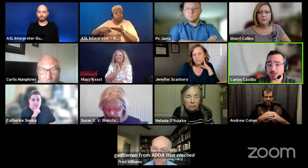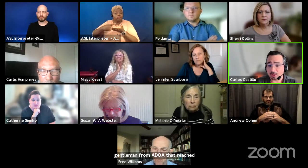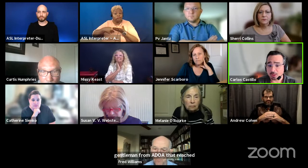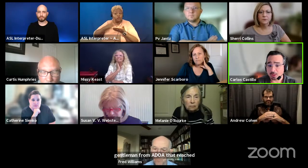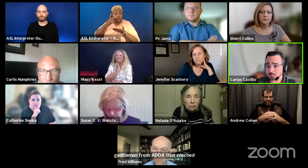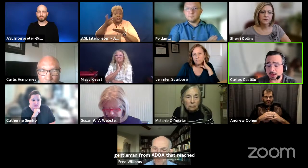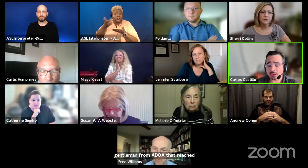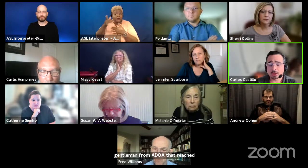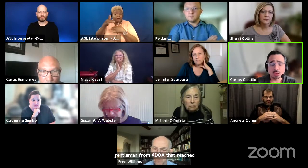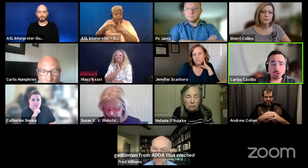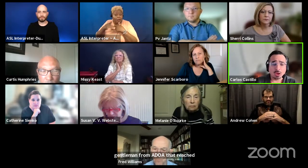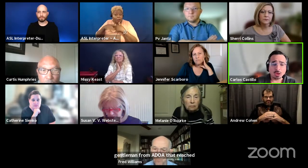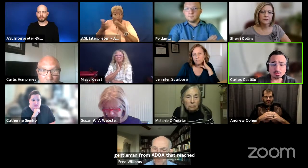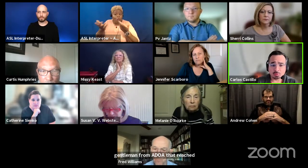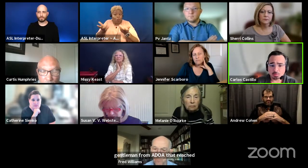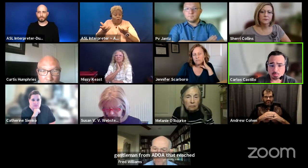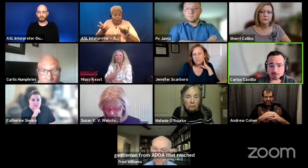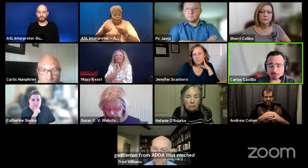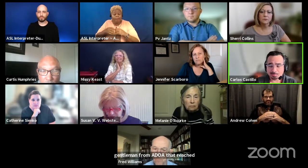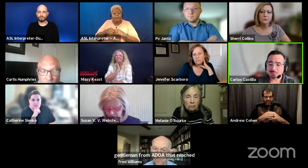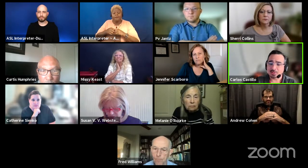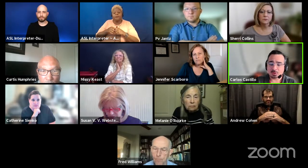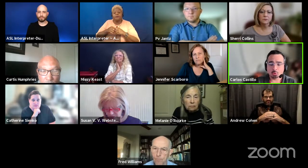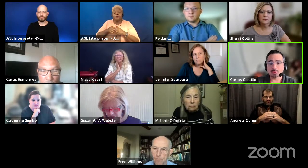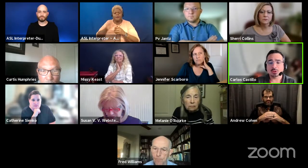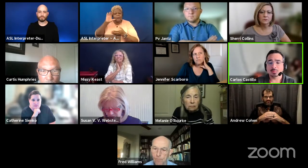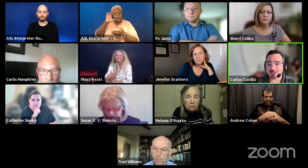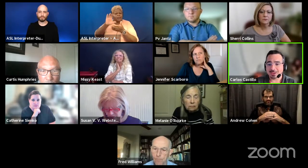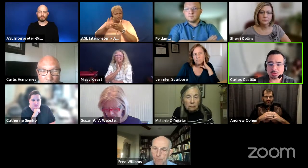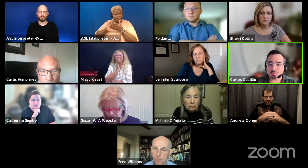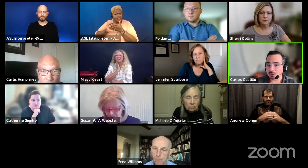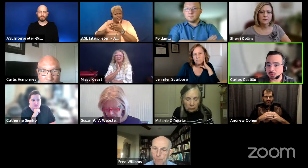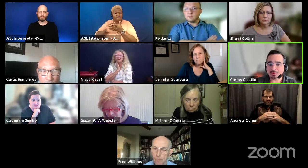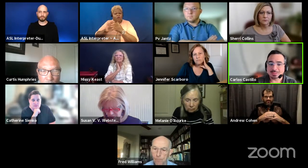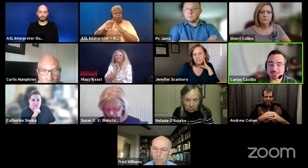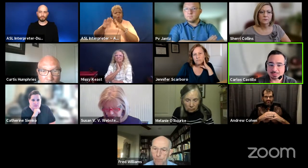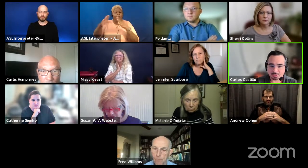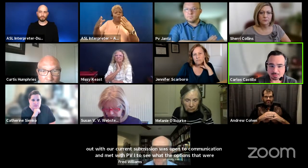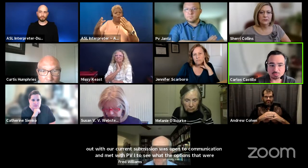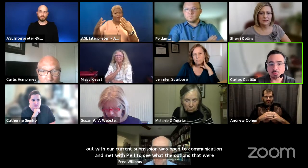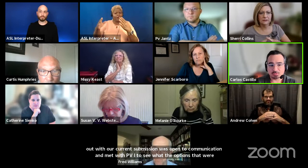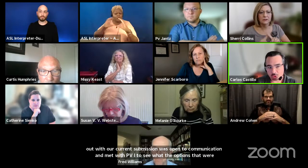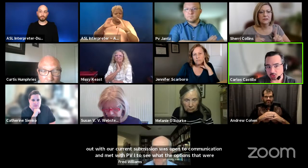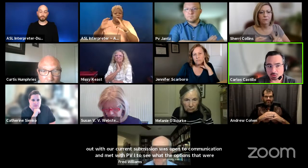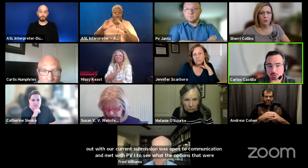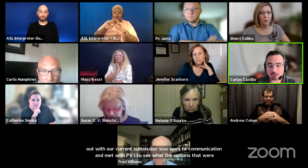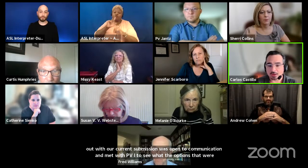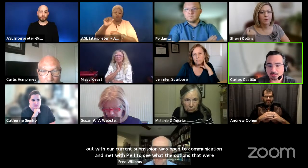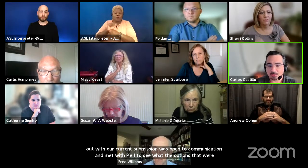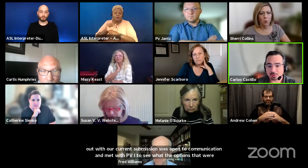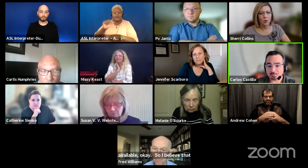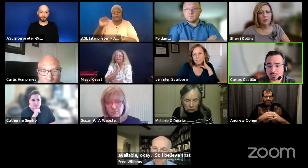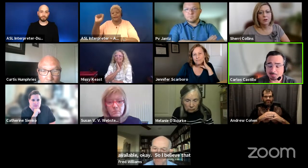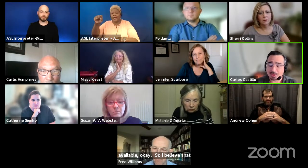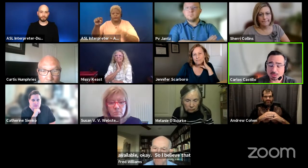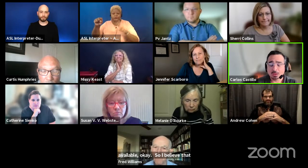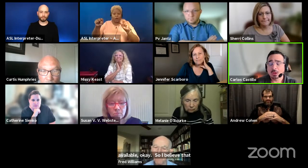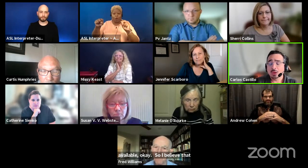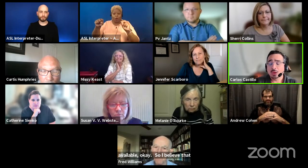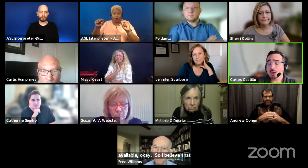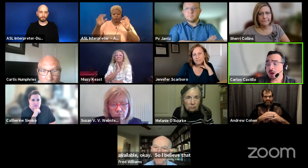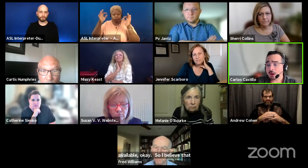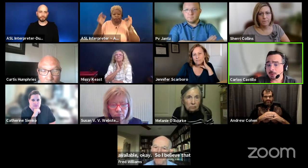that were available. Okay, so I believe that they're open to communication, but ultimately it's a yes/no decision that winds up getting